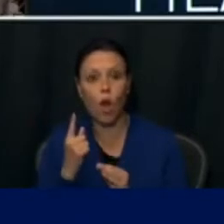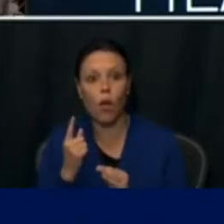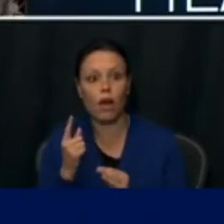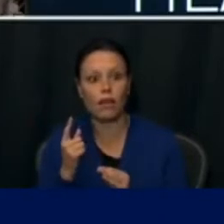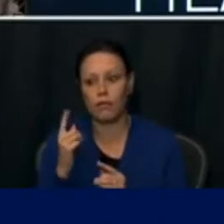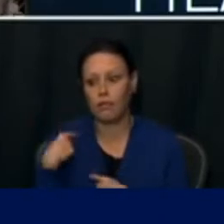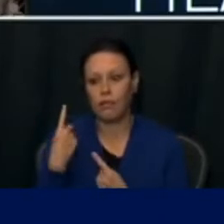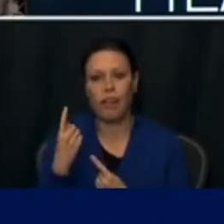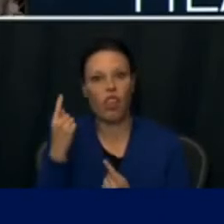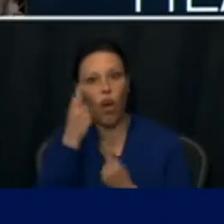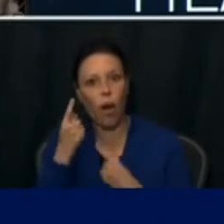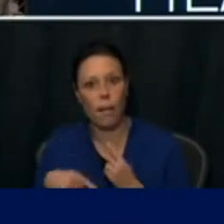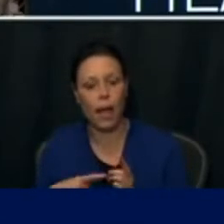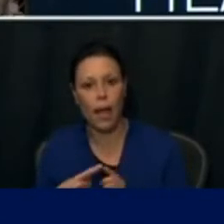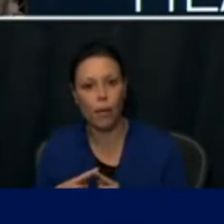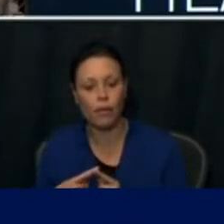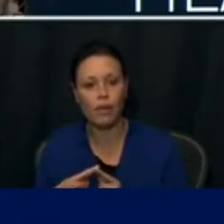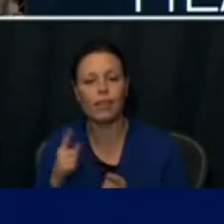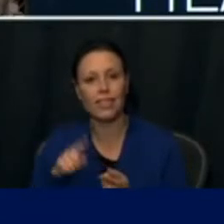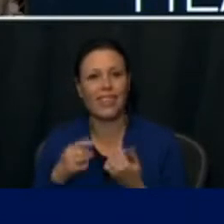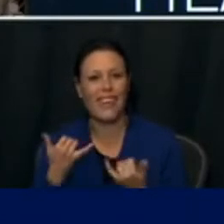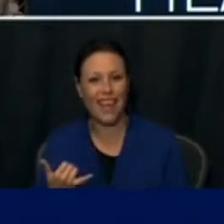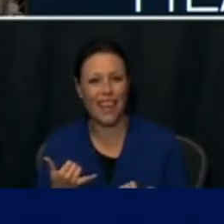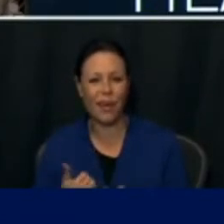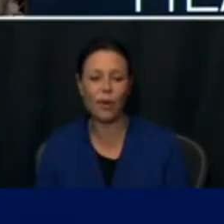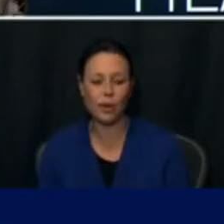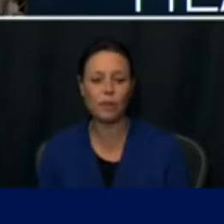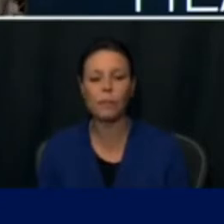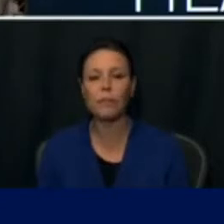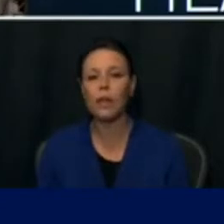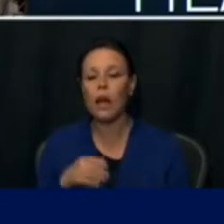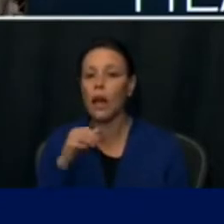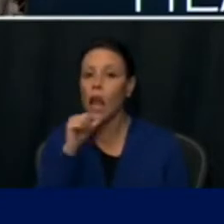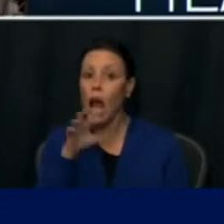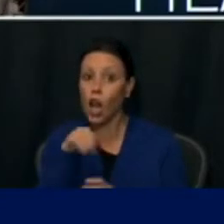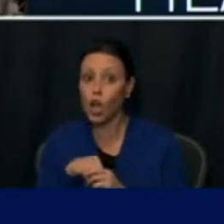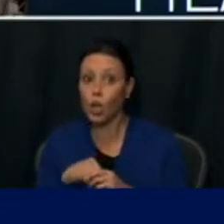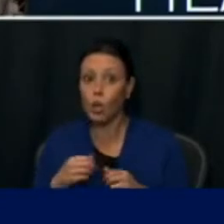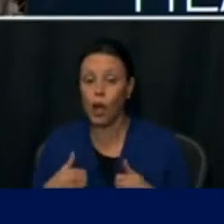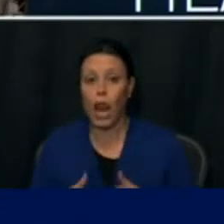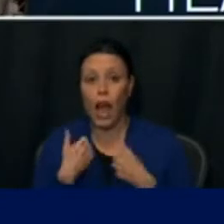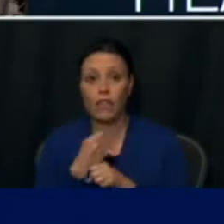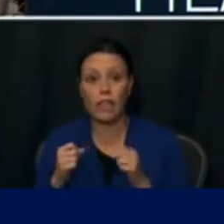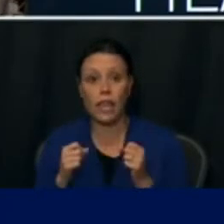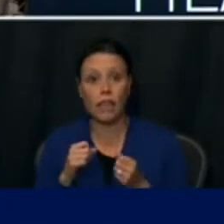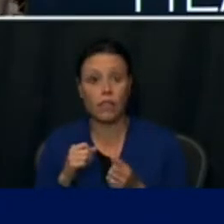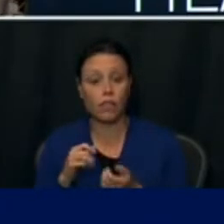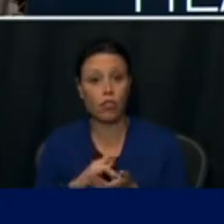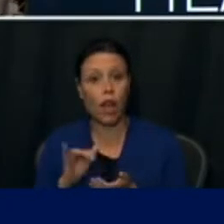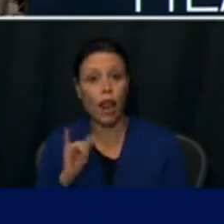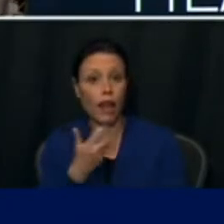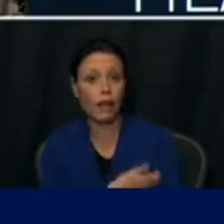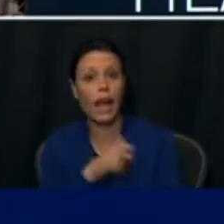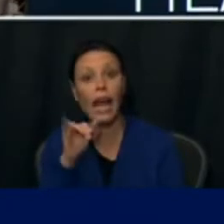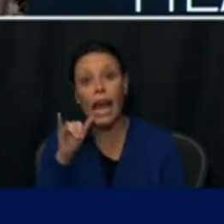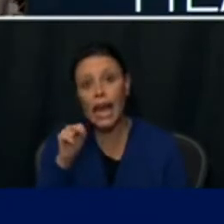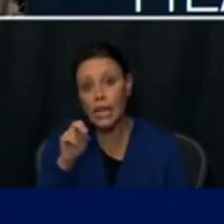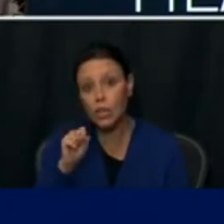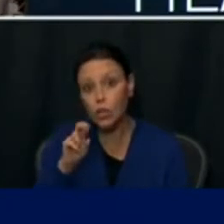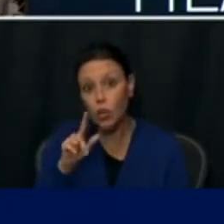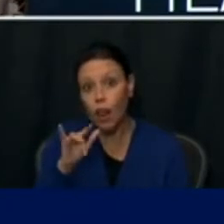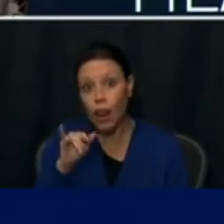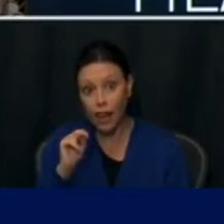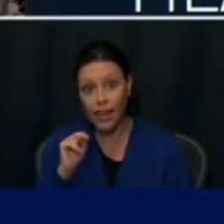even contemplated and uh that doesn't include life-saving drugs like insulin which will be even higher insulin